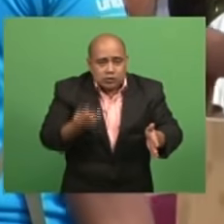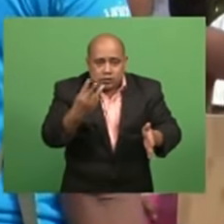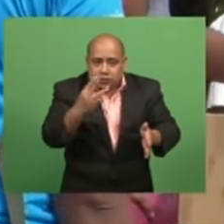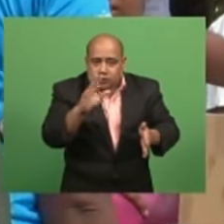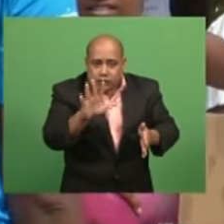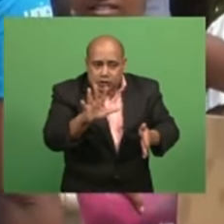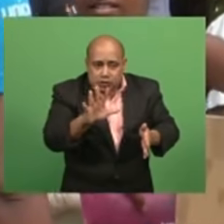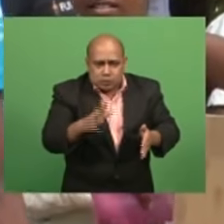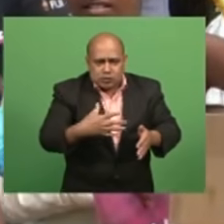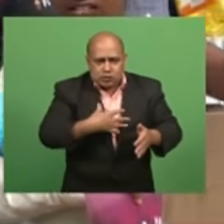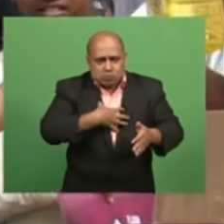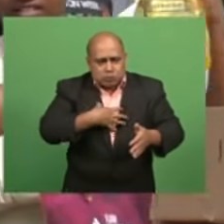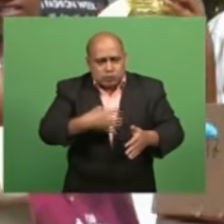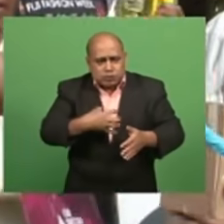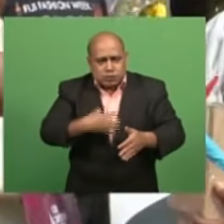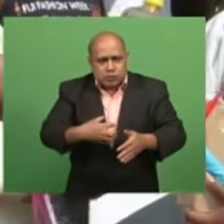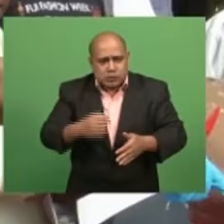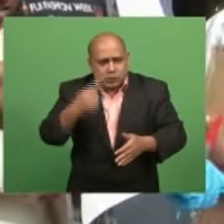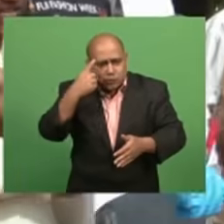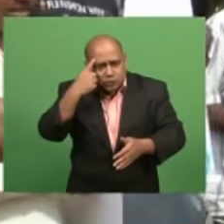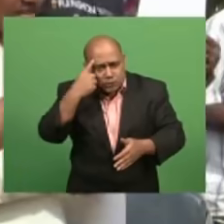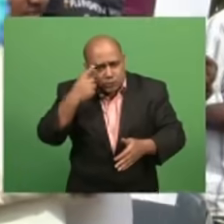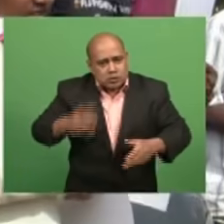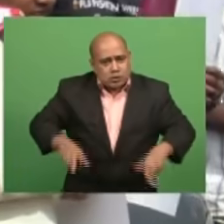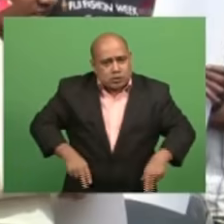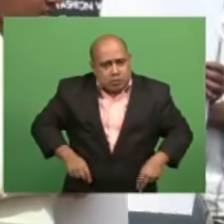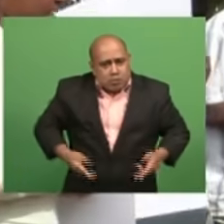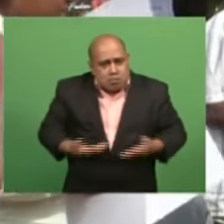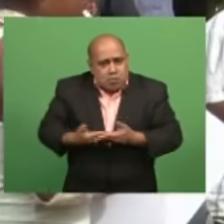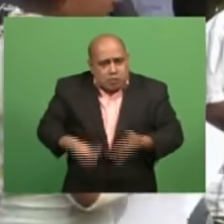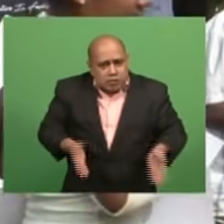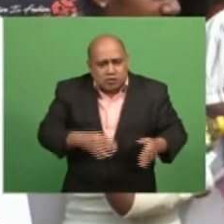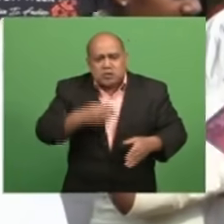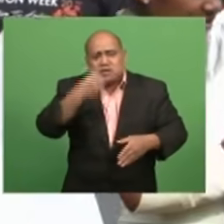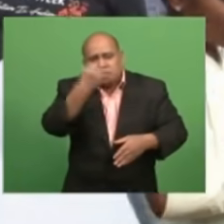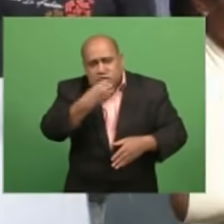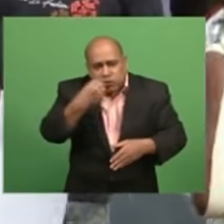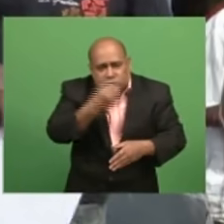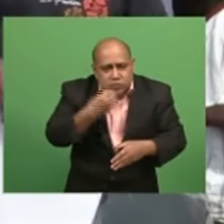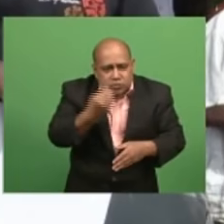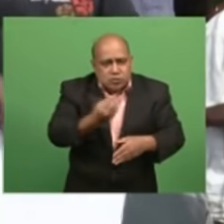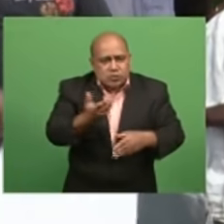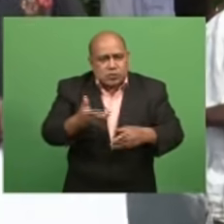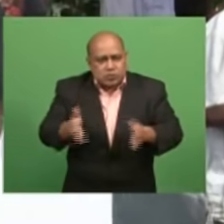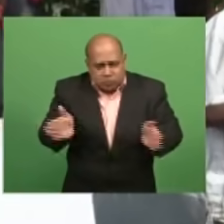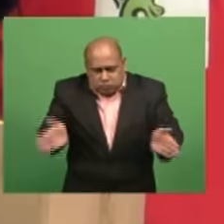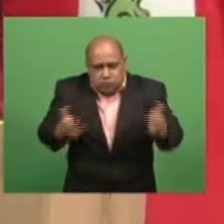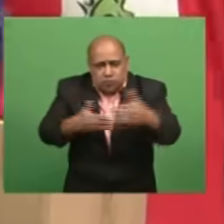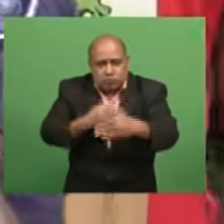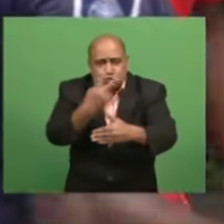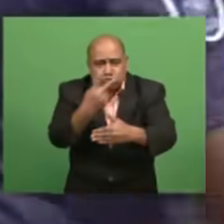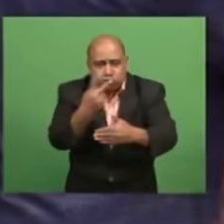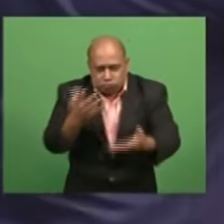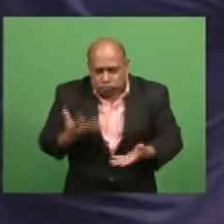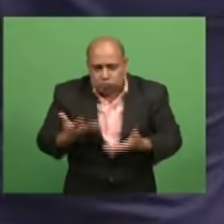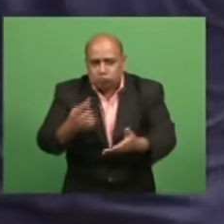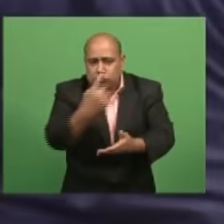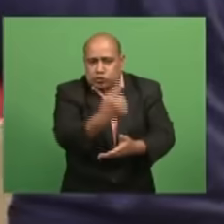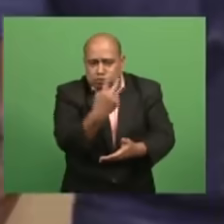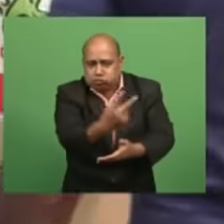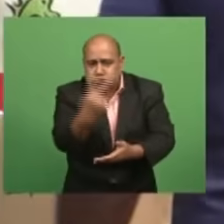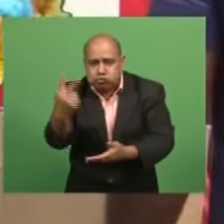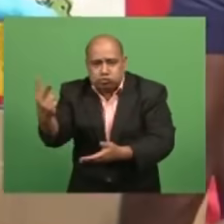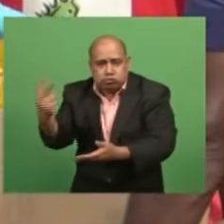and basic food items. So each family gets two cartons, and this should last them for